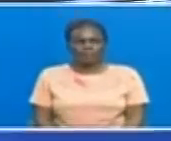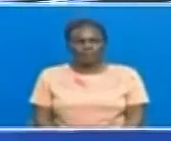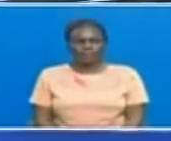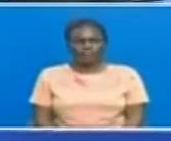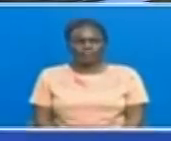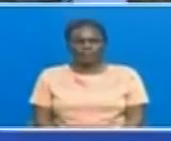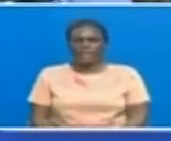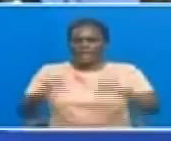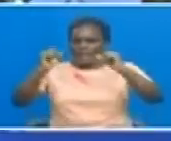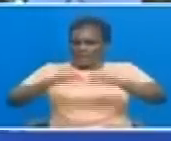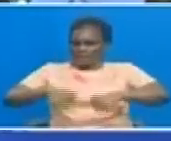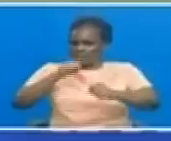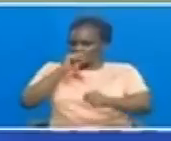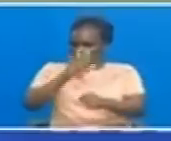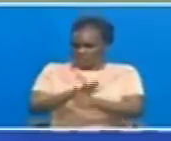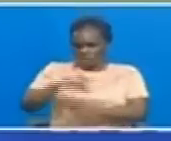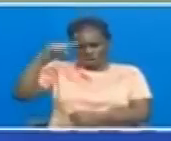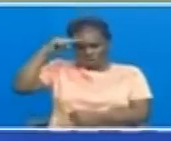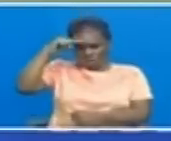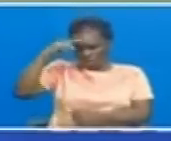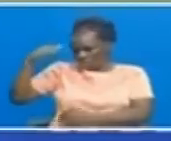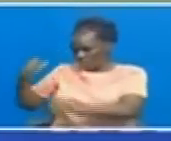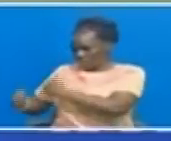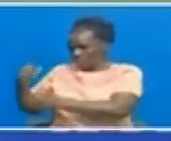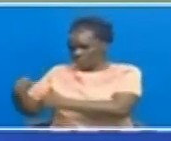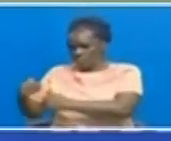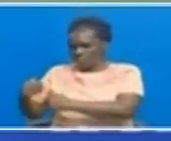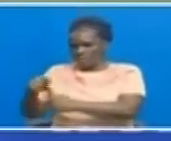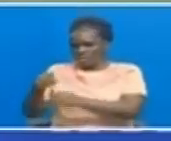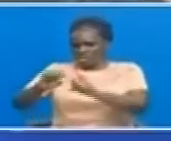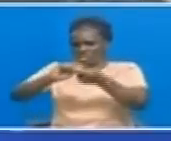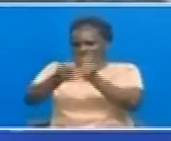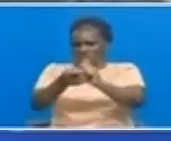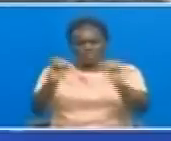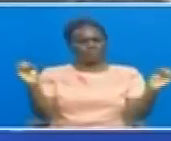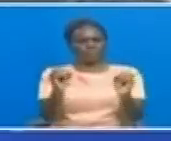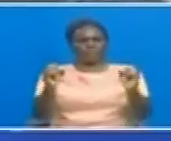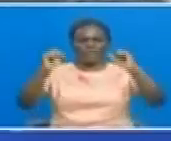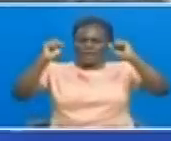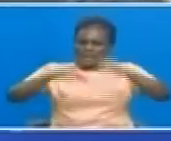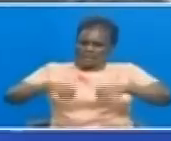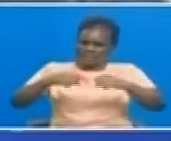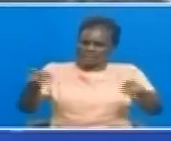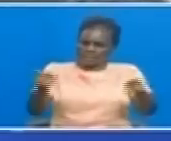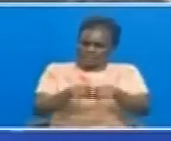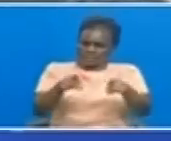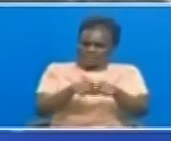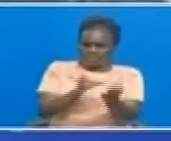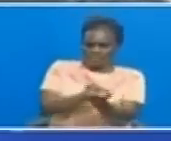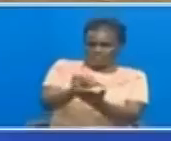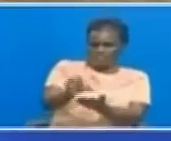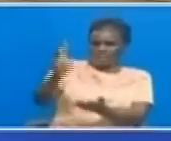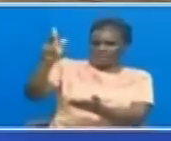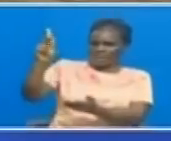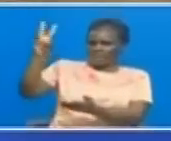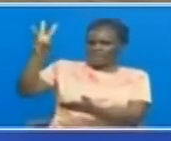signatory? The deal promises that the original boundary for the park will not be compromised. The agreement will also see money sent to the